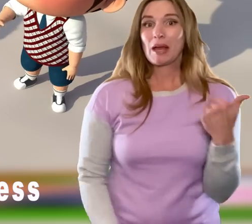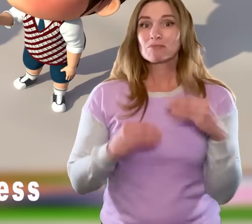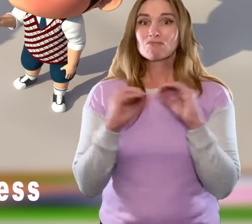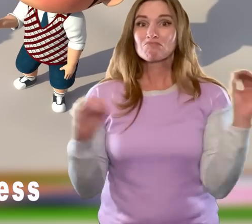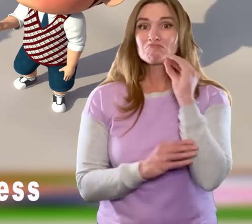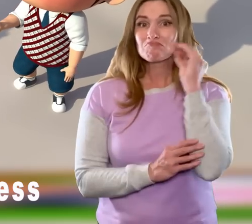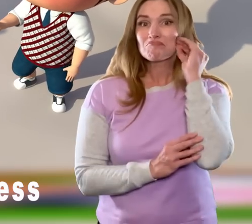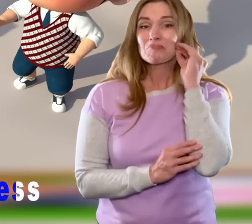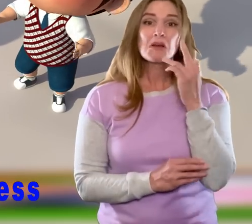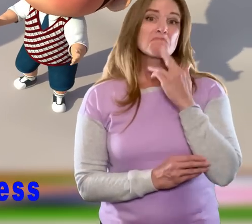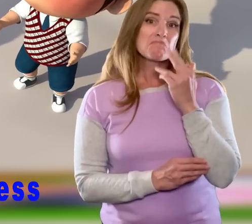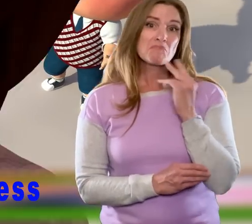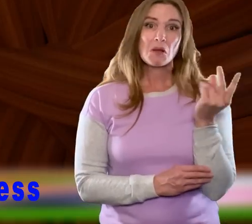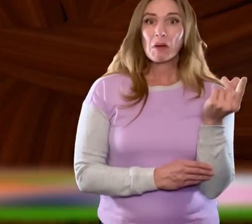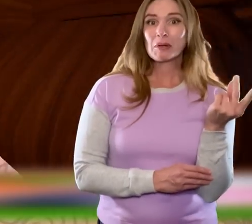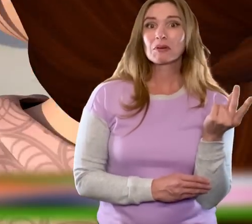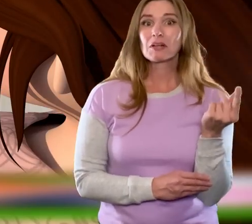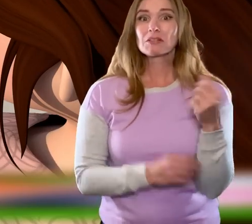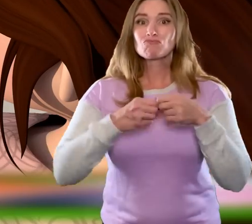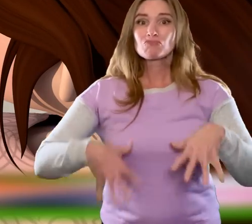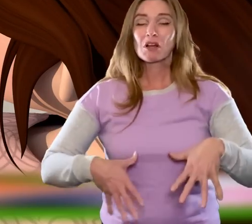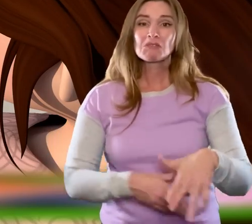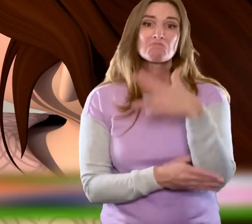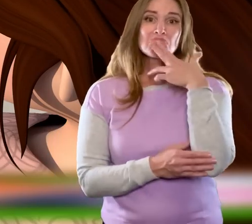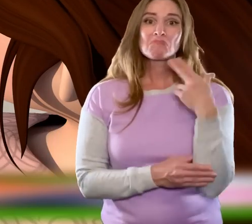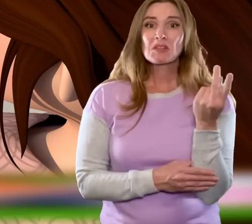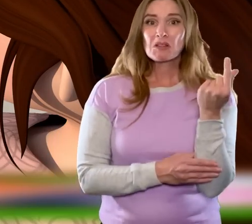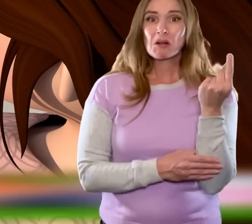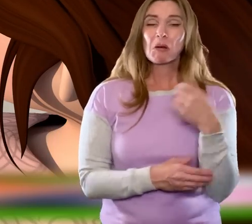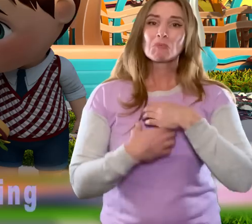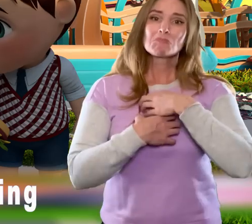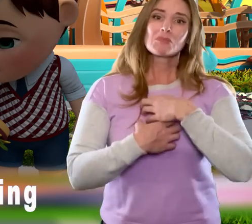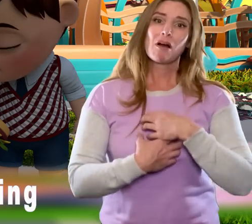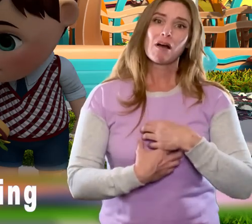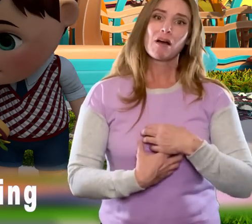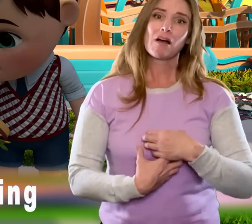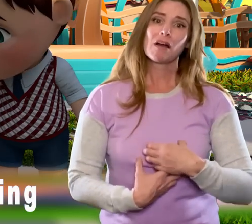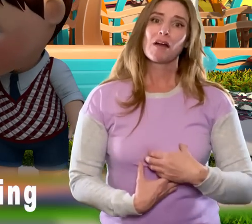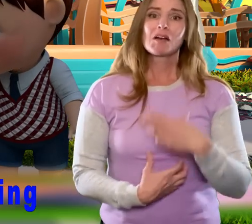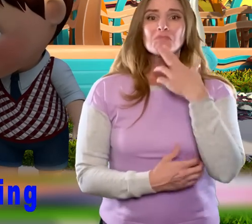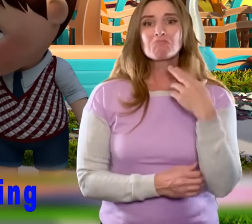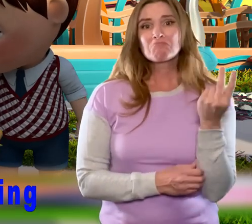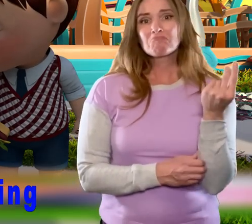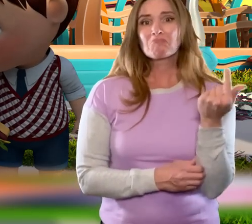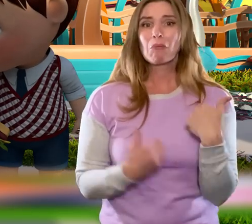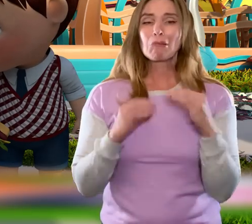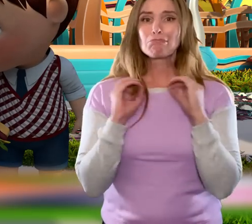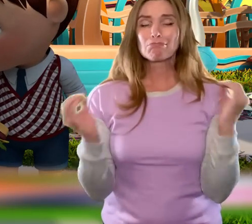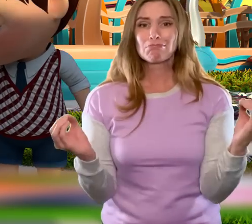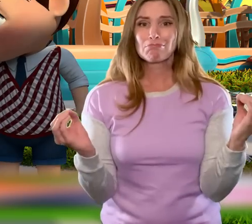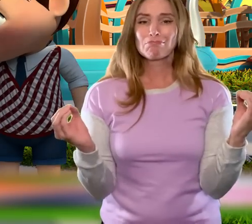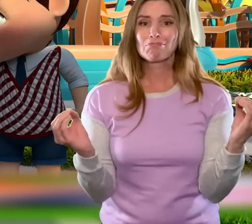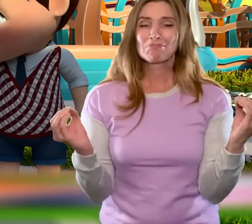puppy was homeless this little puppy got lost this little puppy was starving this little